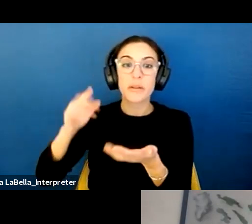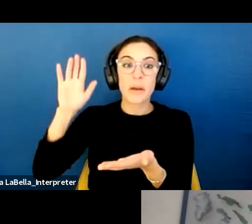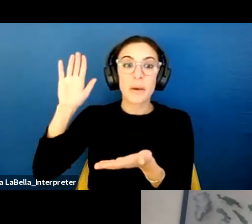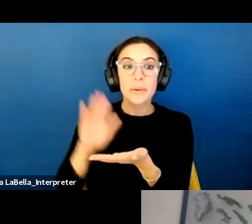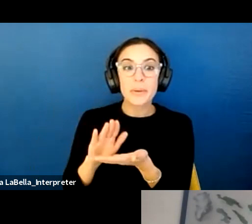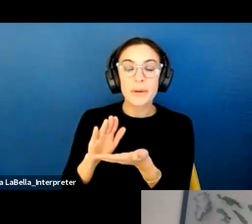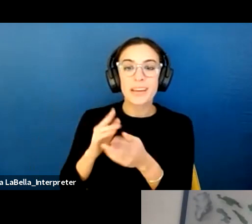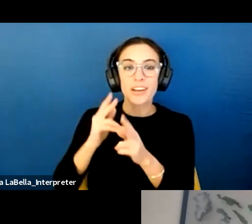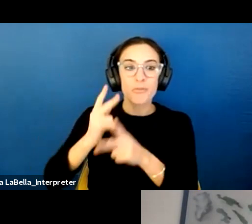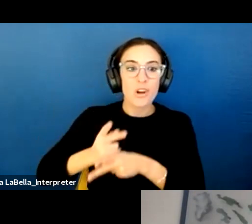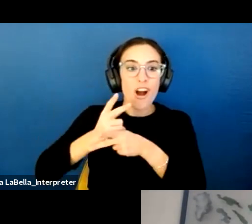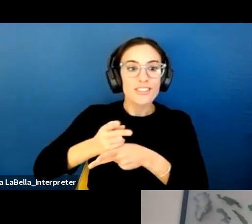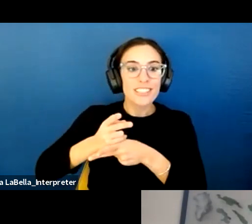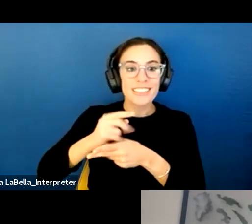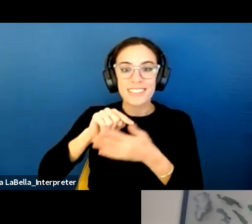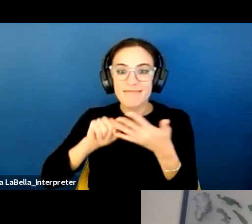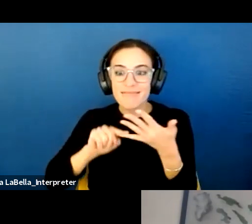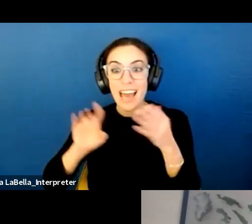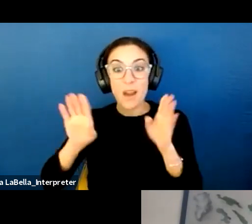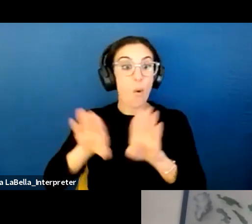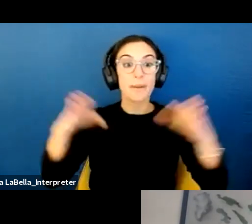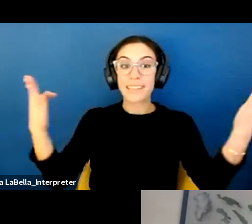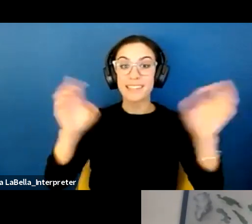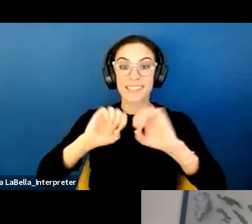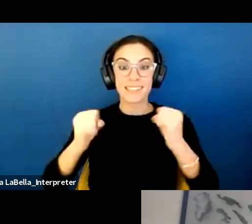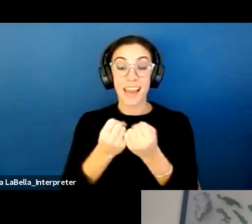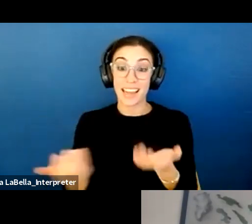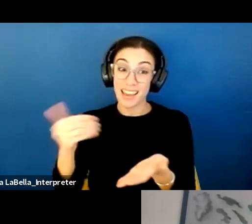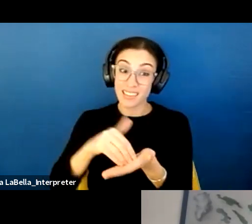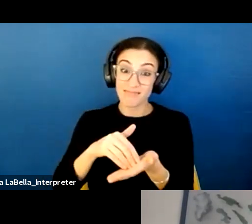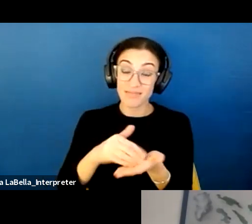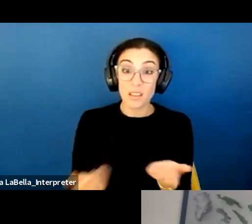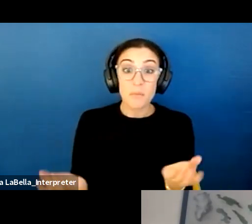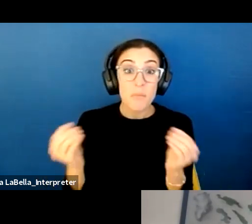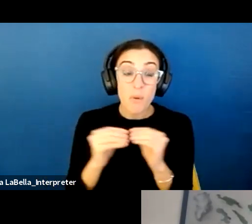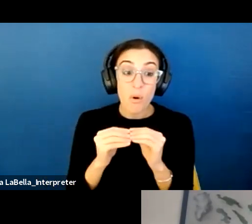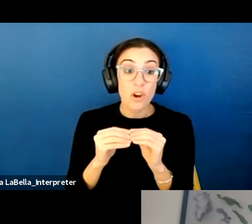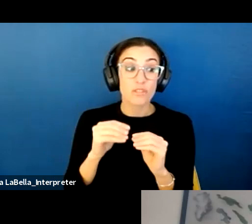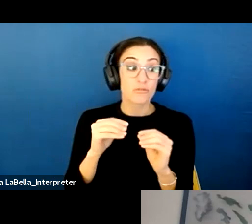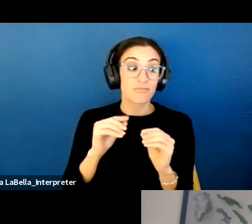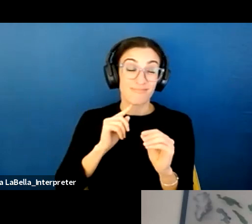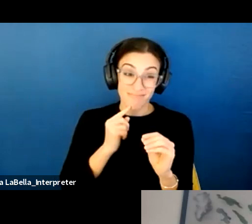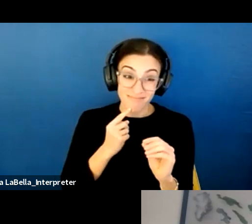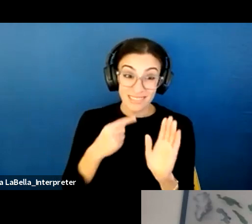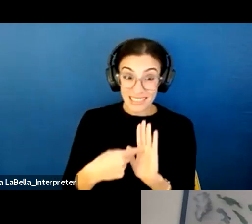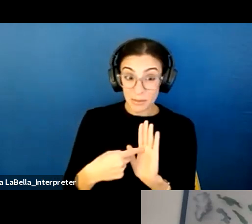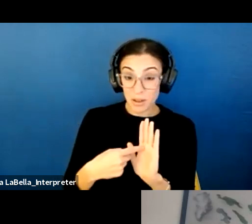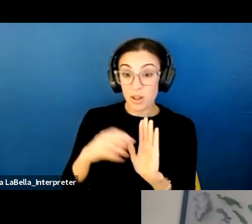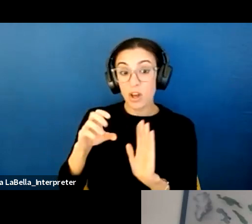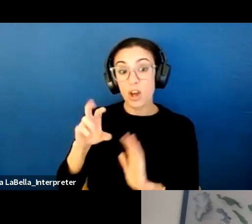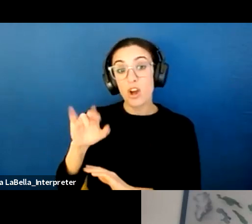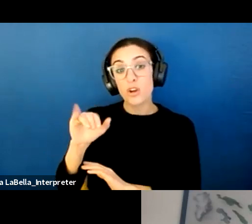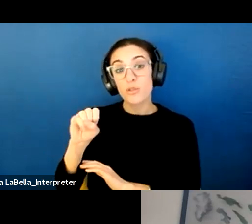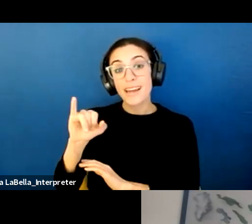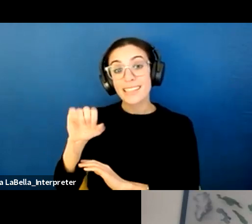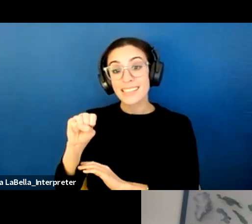society back up again and so on. Further, an even more dramatic example of this is crisis standards of care that were put